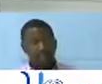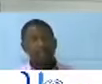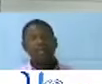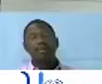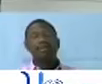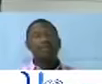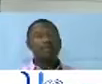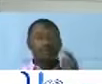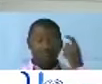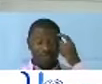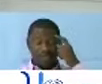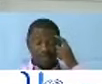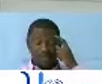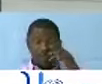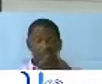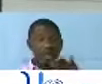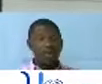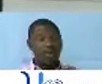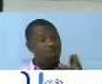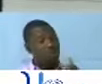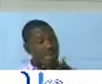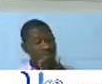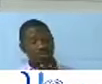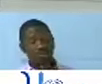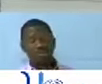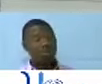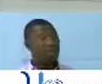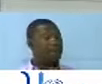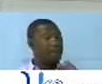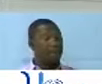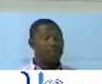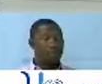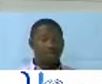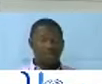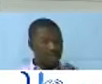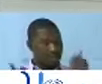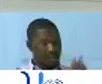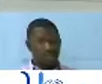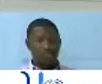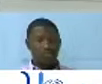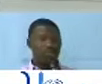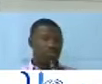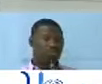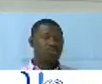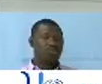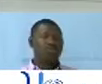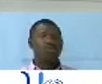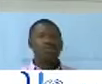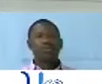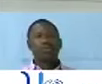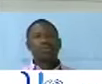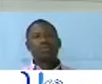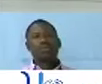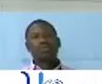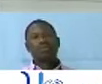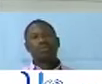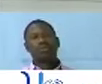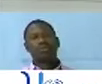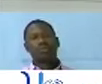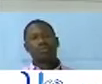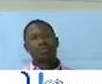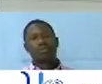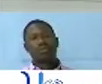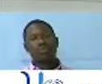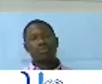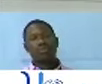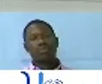many possibilities you cannot imagine. Fo xamne ni nak ñu ngi daldi sanni seeni mbal fu ne bo jégué jégo bo jégué